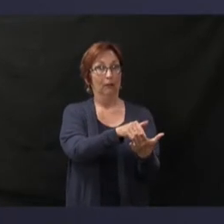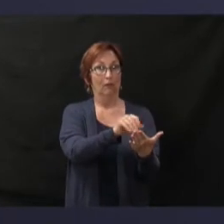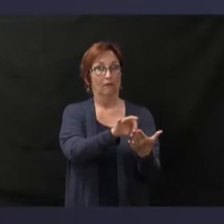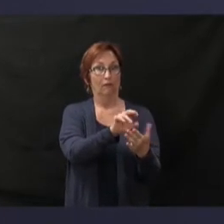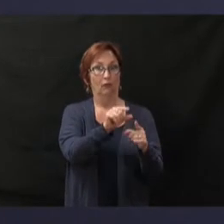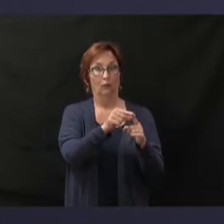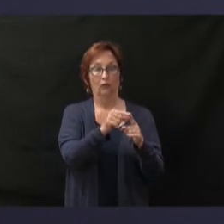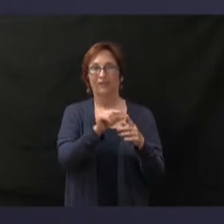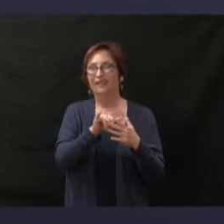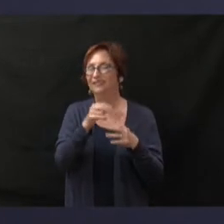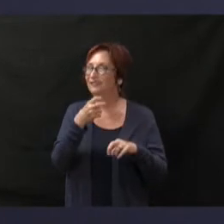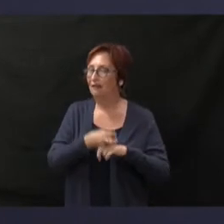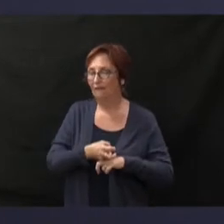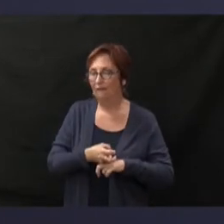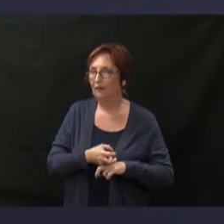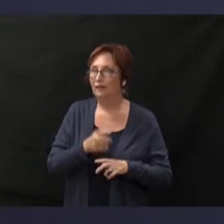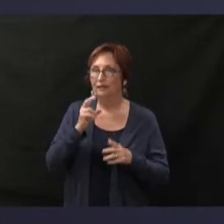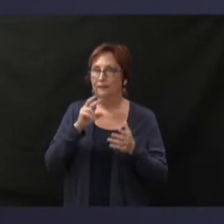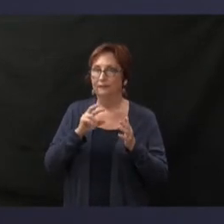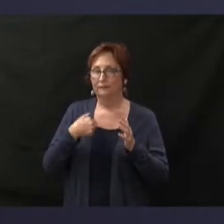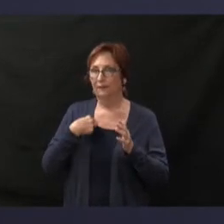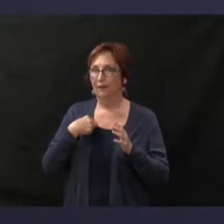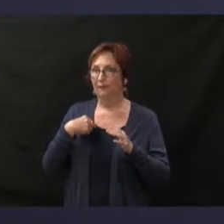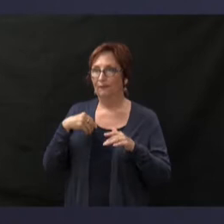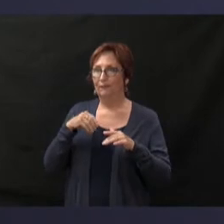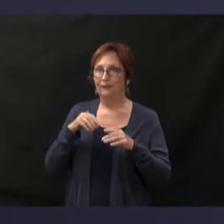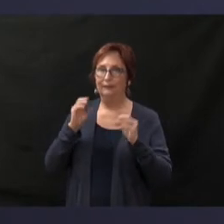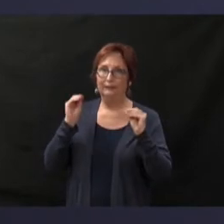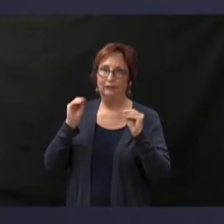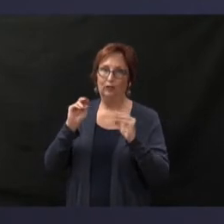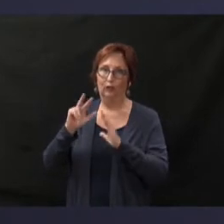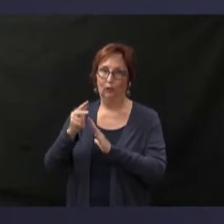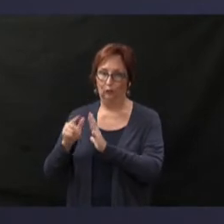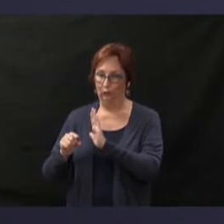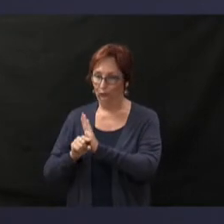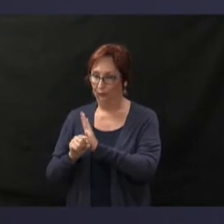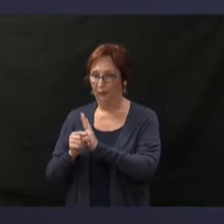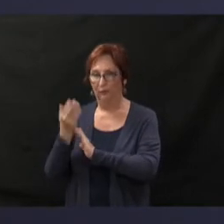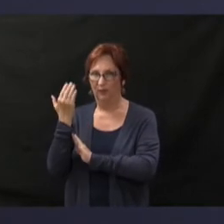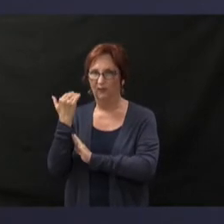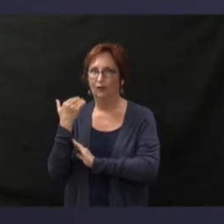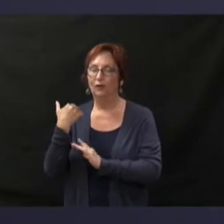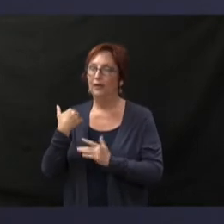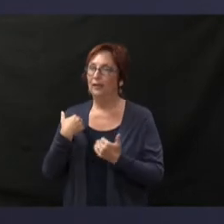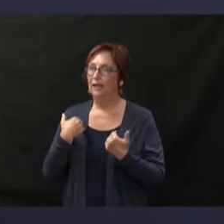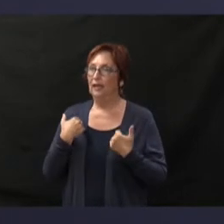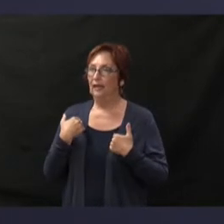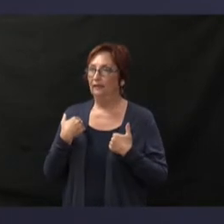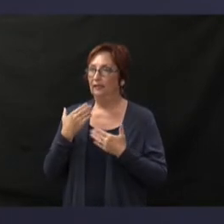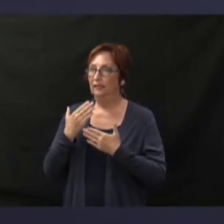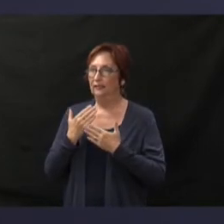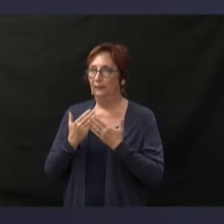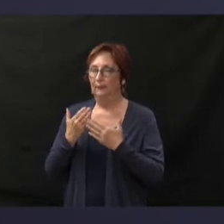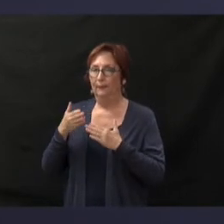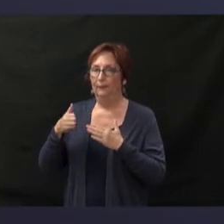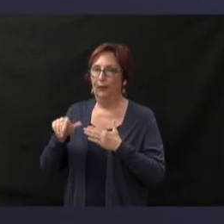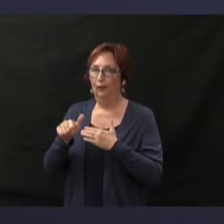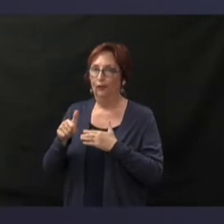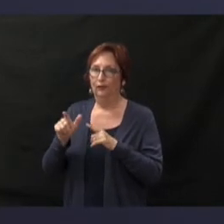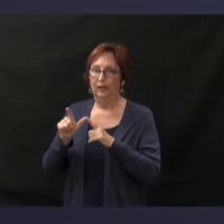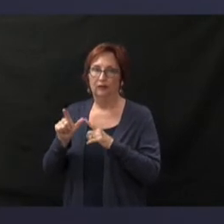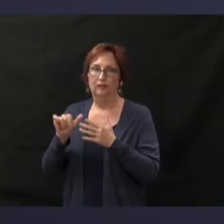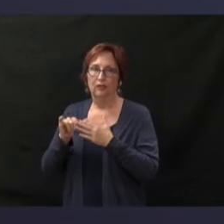This is a tough thing. I mean, third grade, I taught that and kind of got into some letters that would come after that.